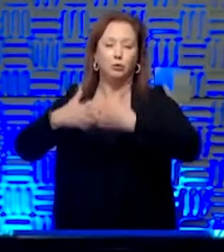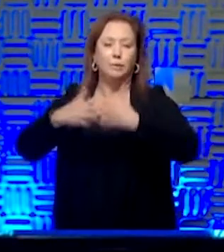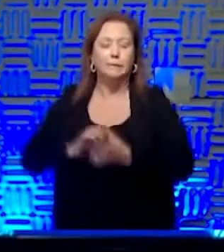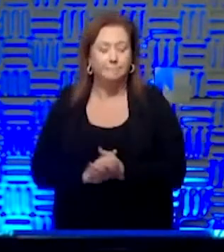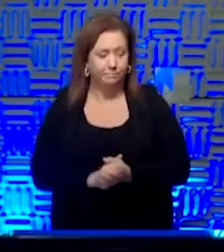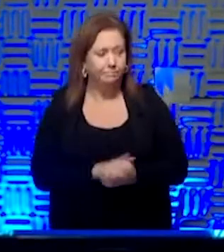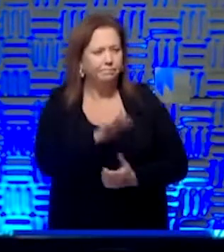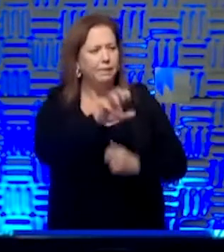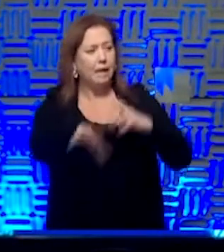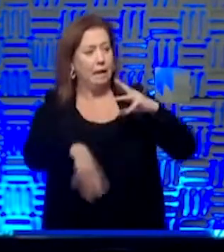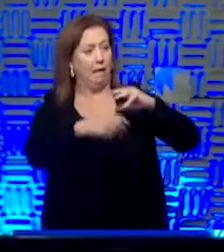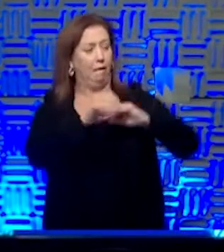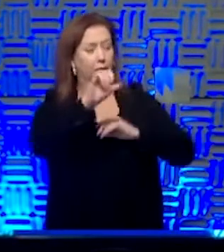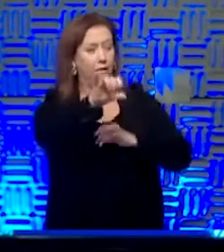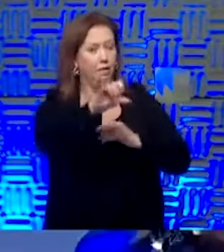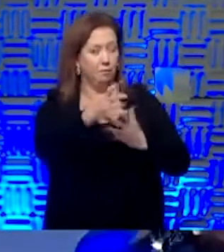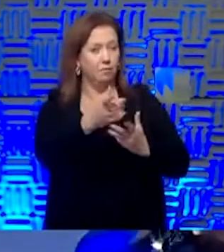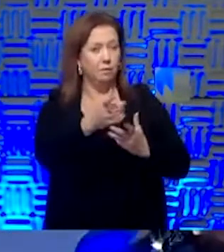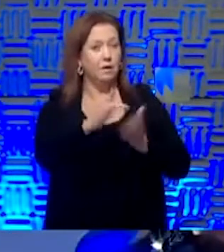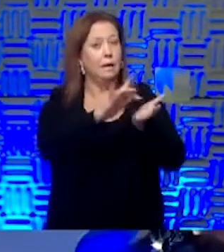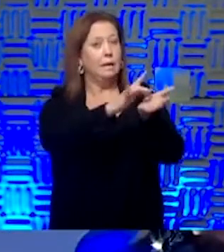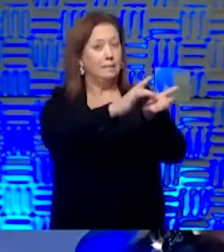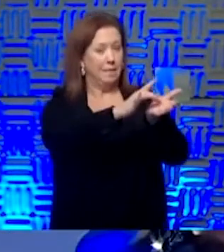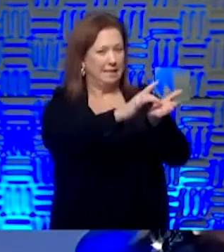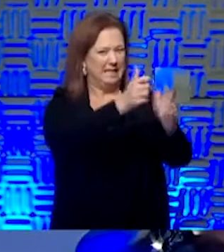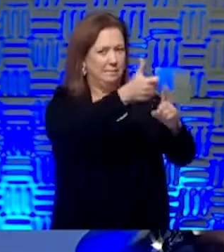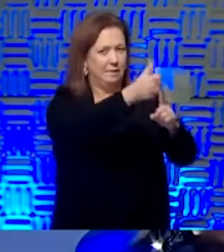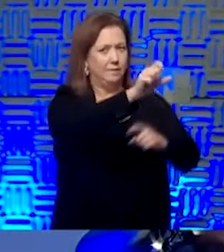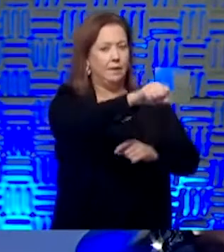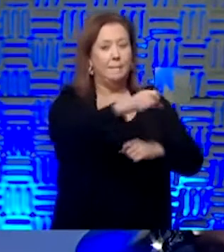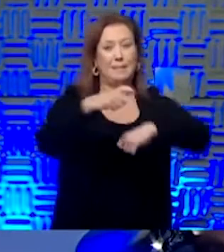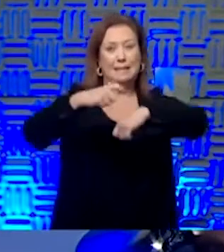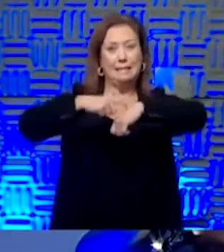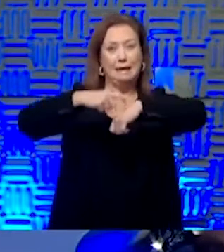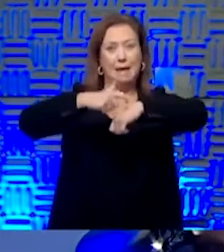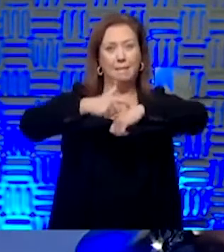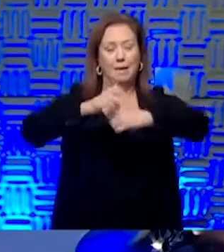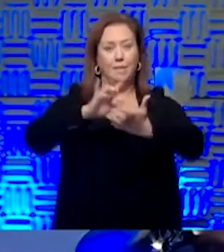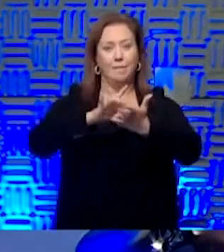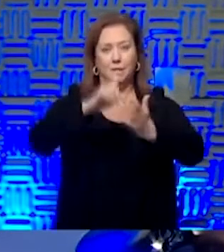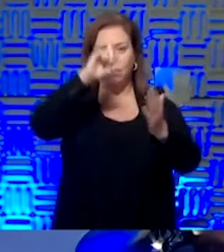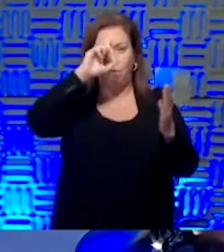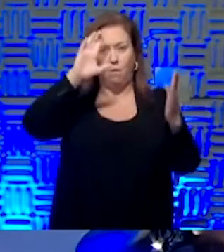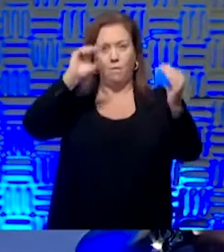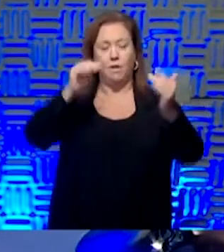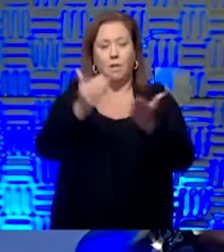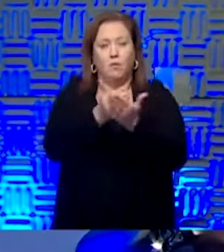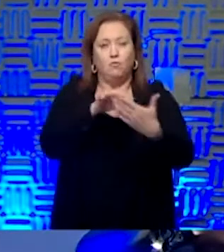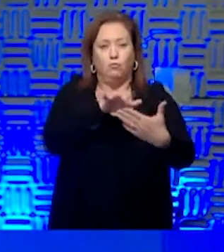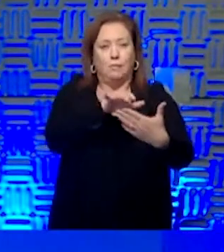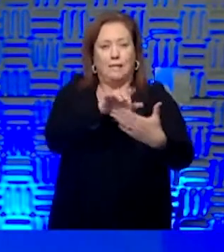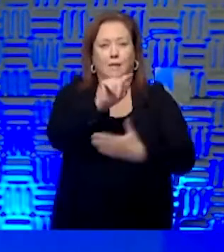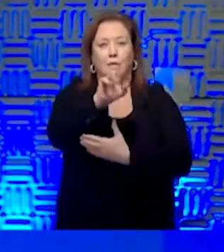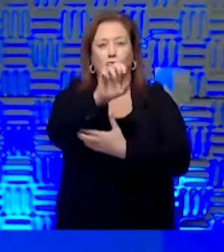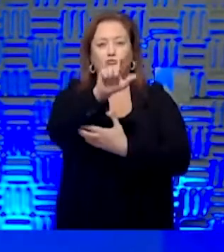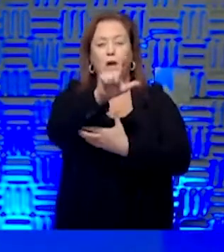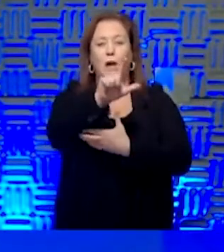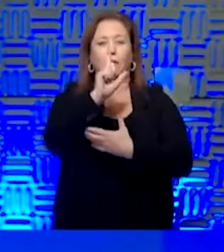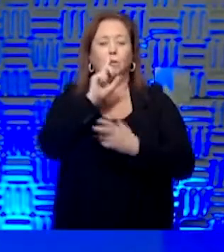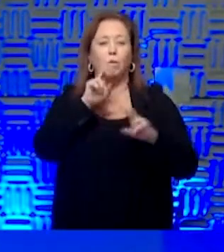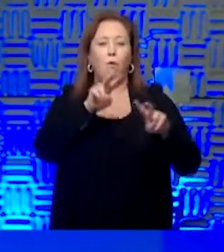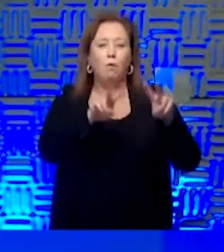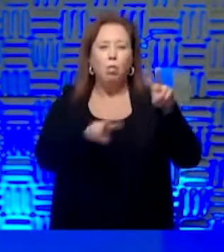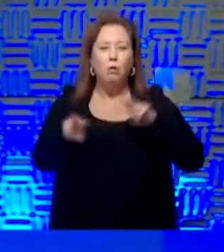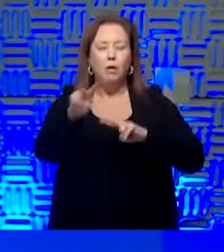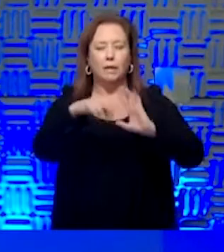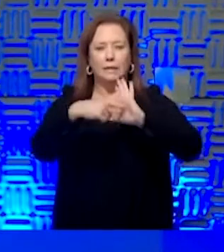and to go with that, I mean, not only the medications themselves, but the timing of the medication. So hopefully these new trials with looking at the cytokines